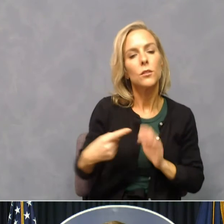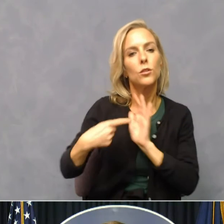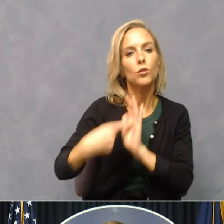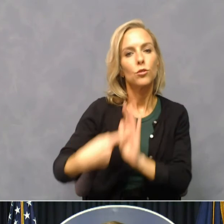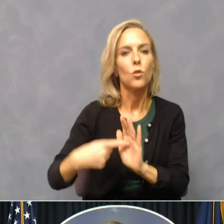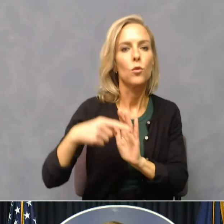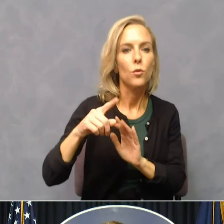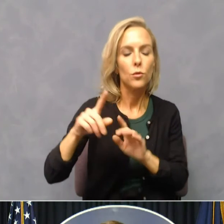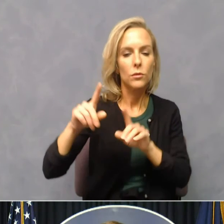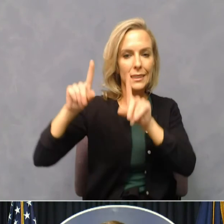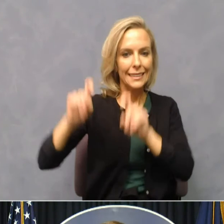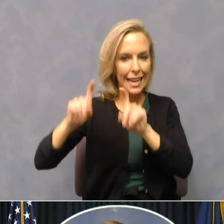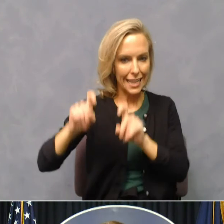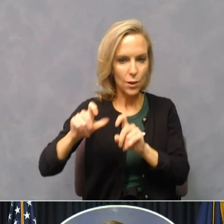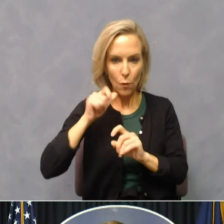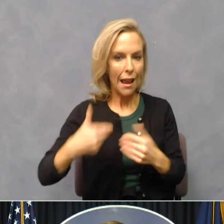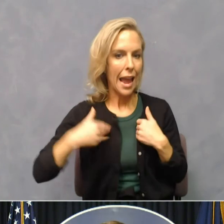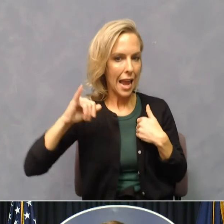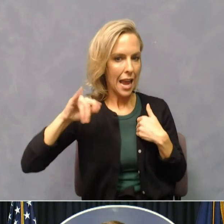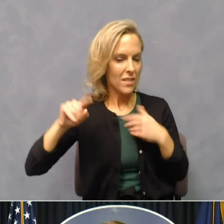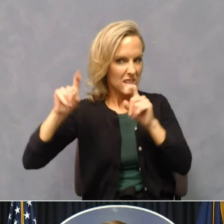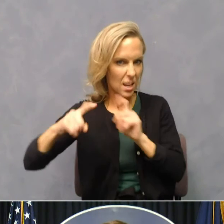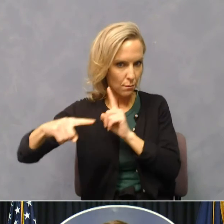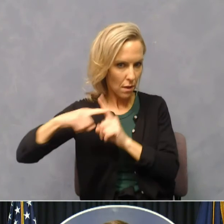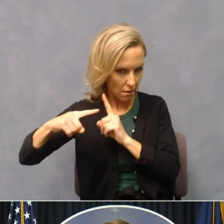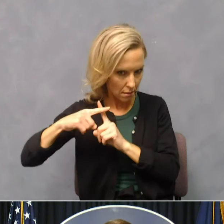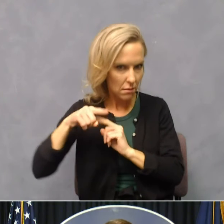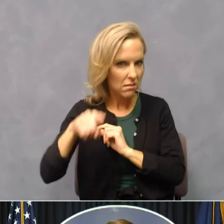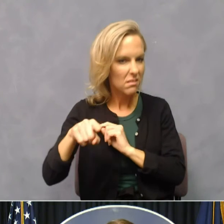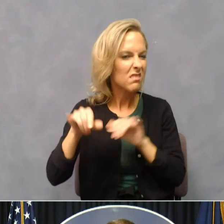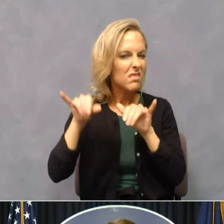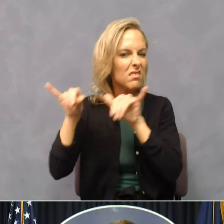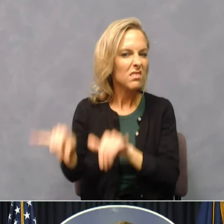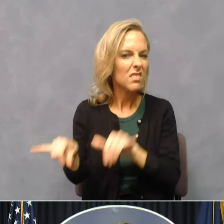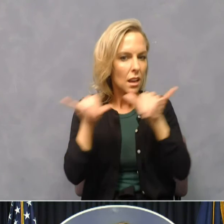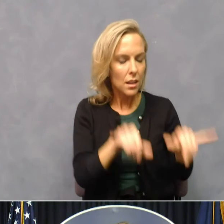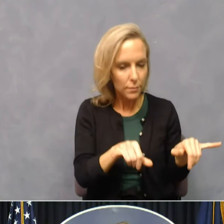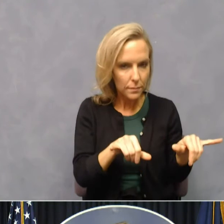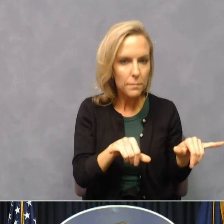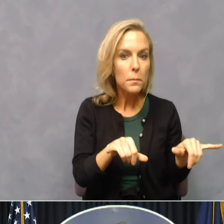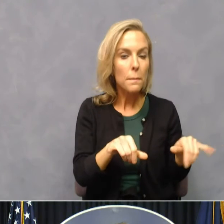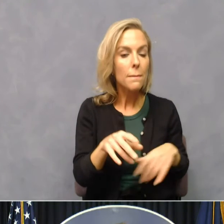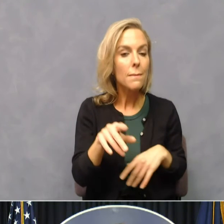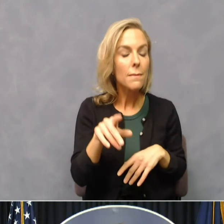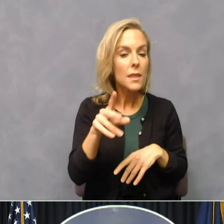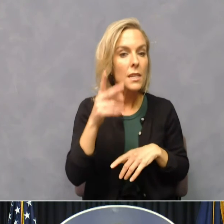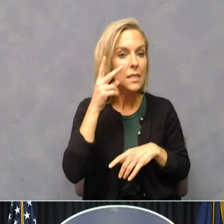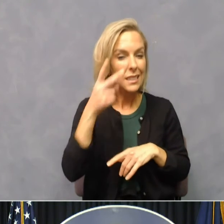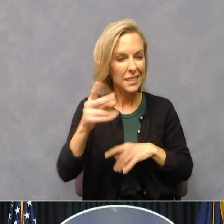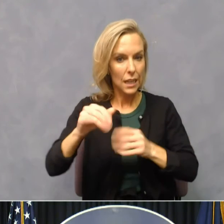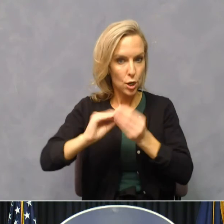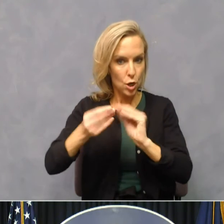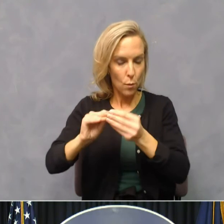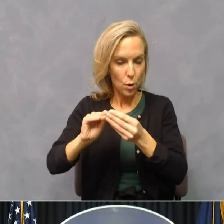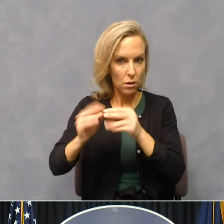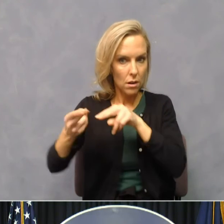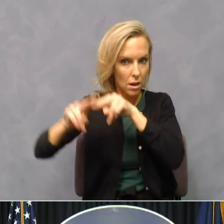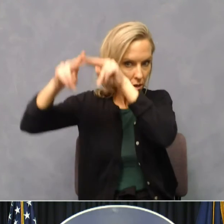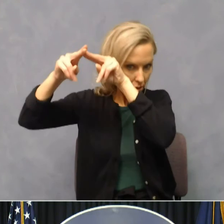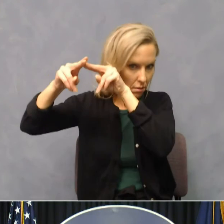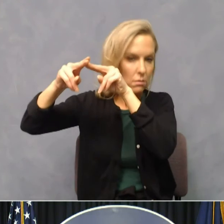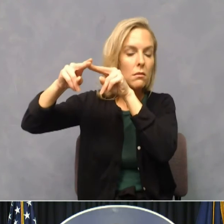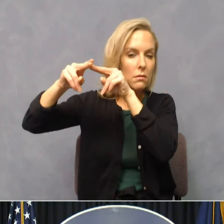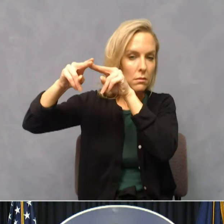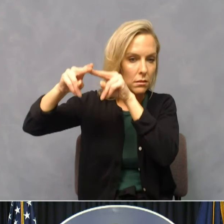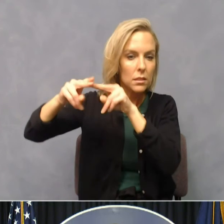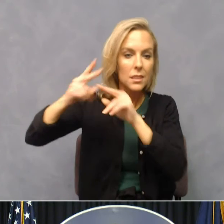All right, again, this is showing a lot of the same thing. You see the increase that we were going through as positivity went up